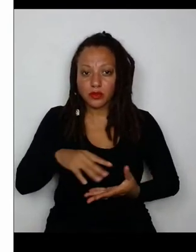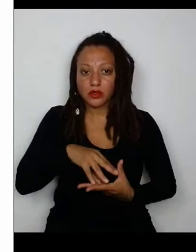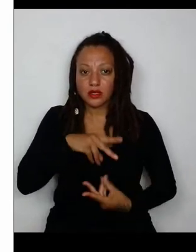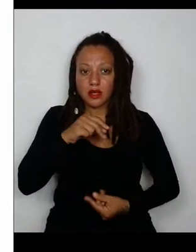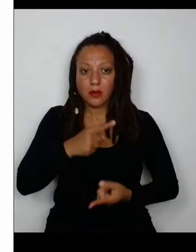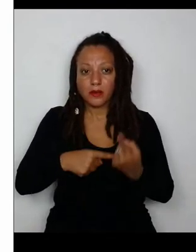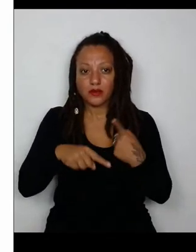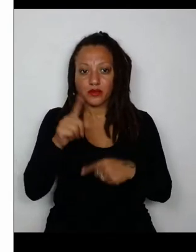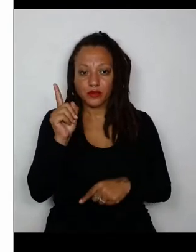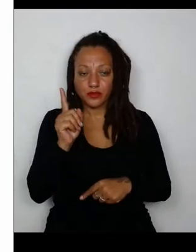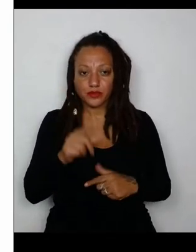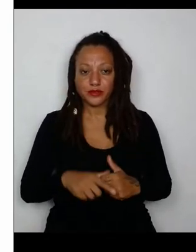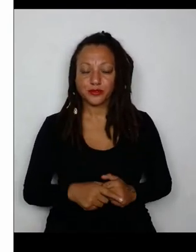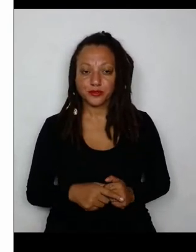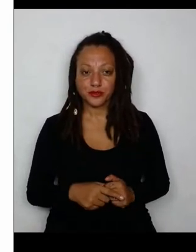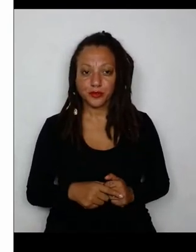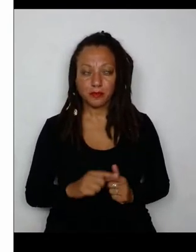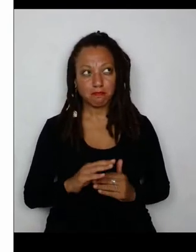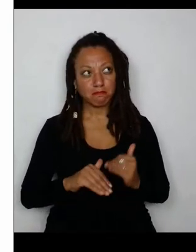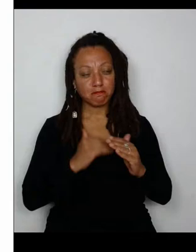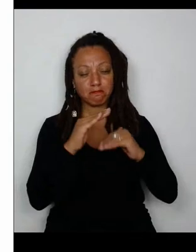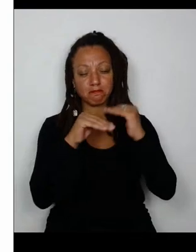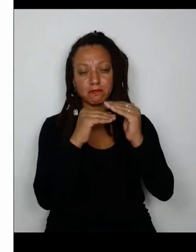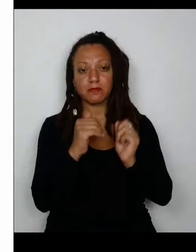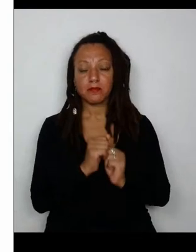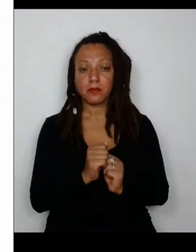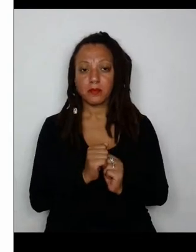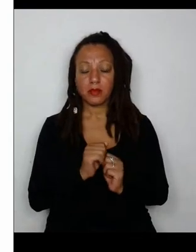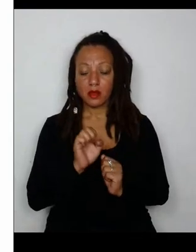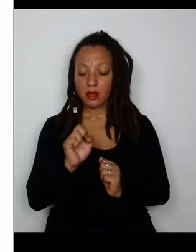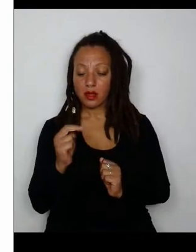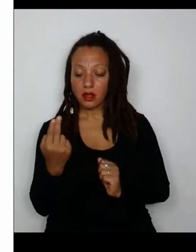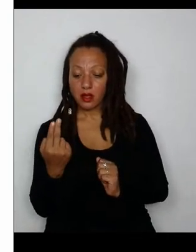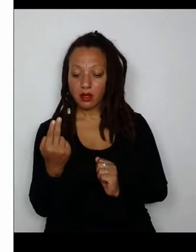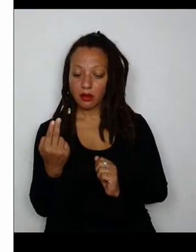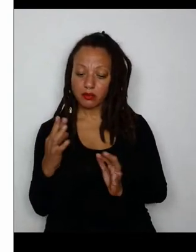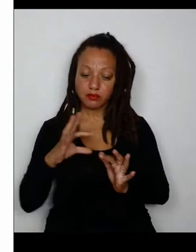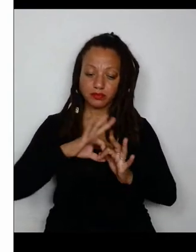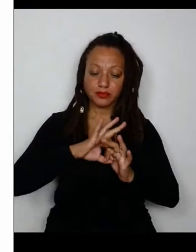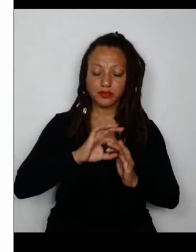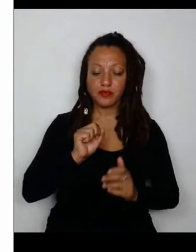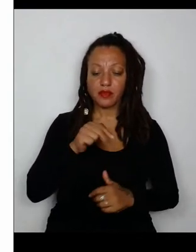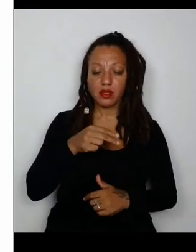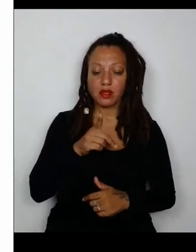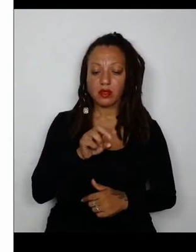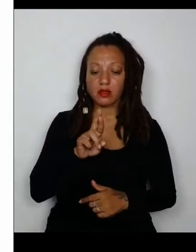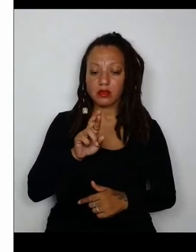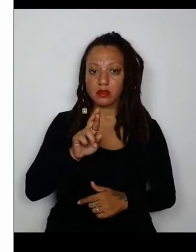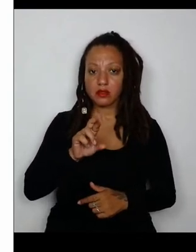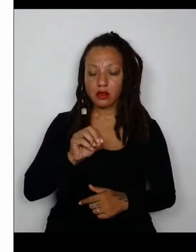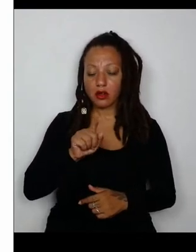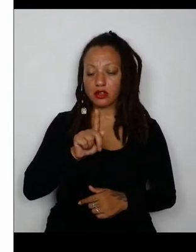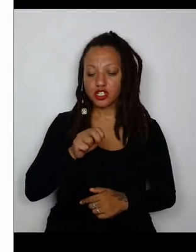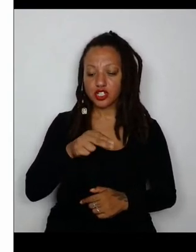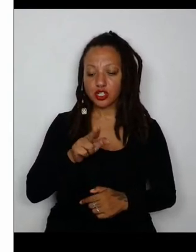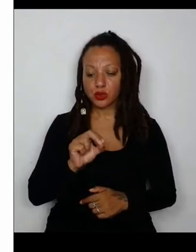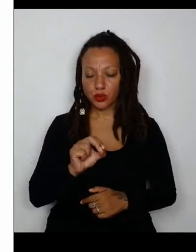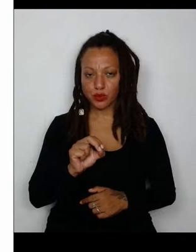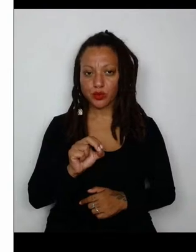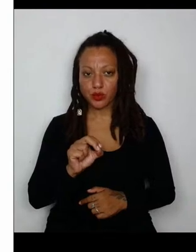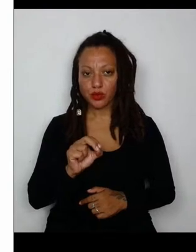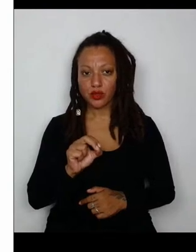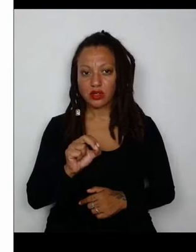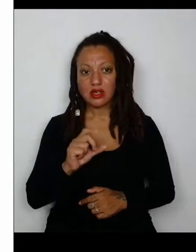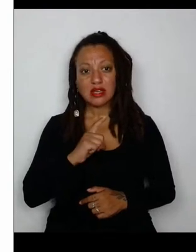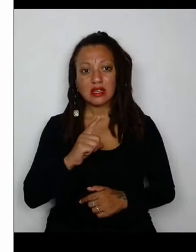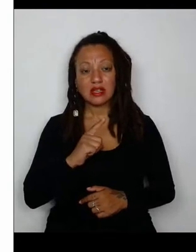aspects add up to an androgynous toll that exceeds all binaries on the pseuderium of the holy